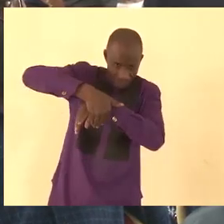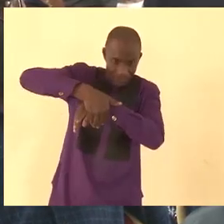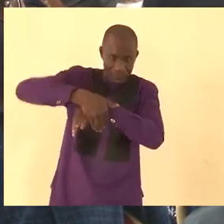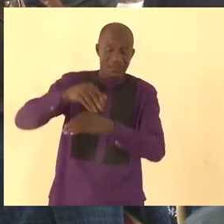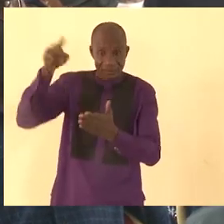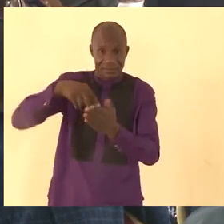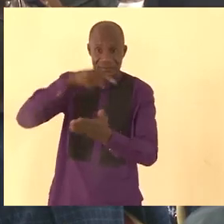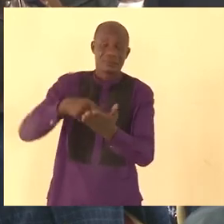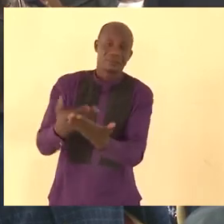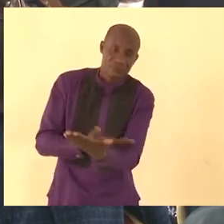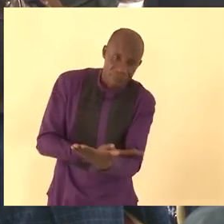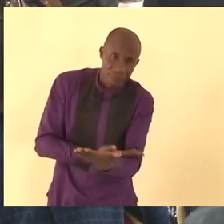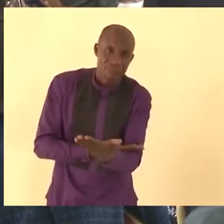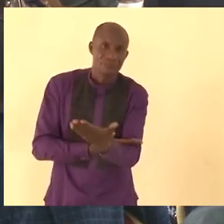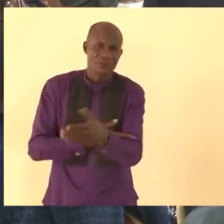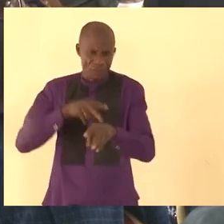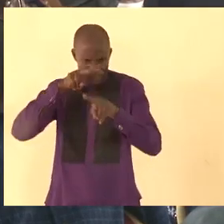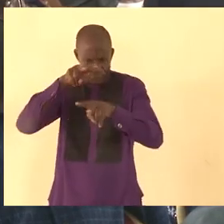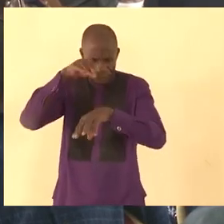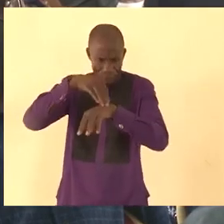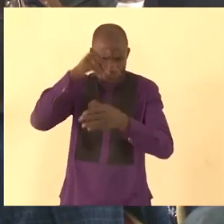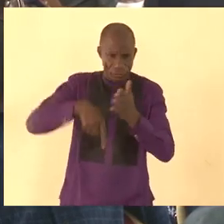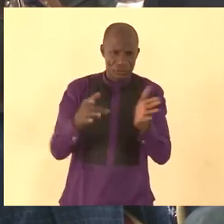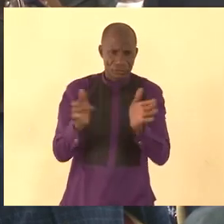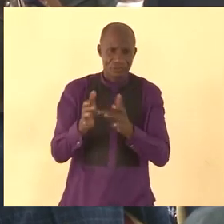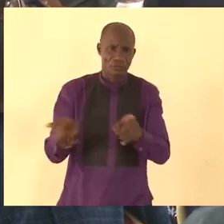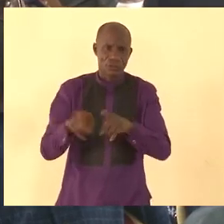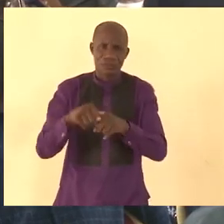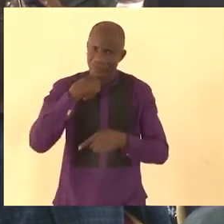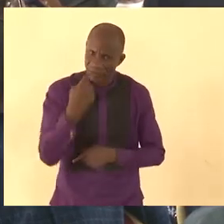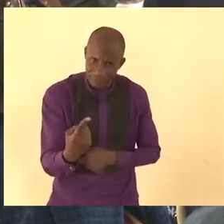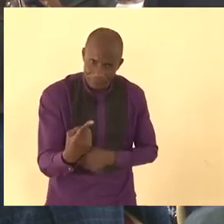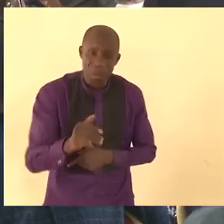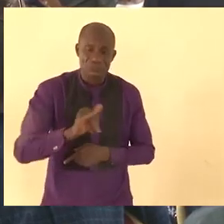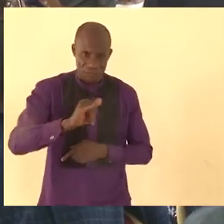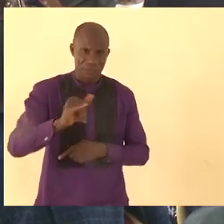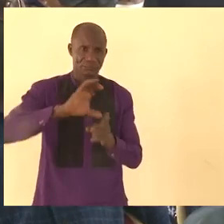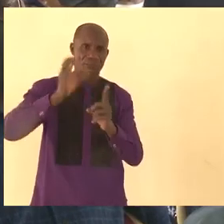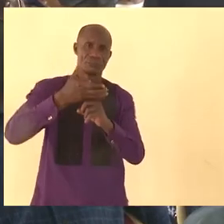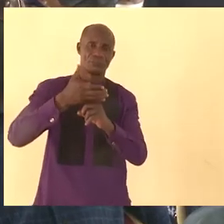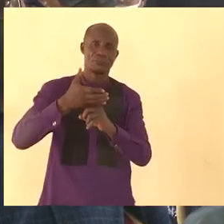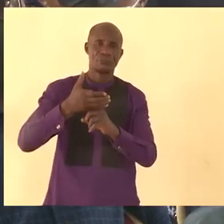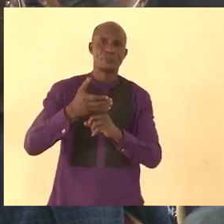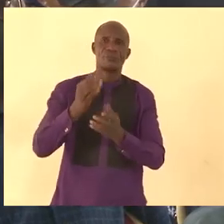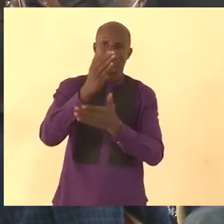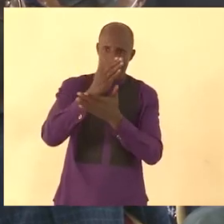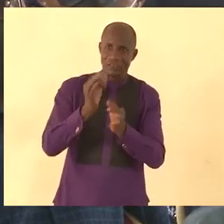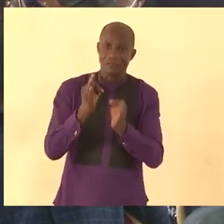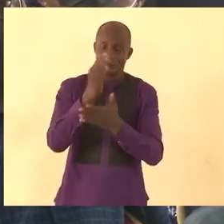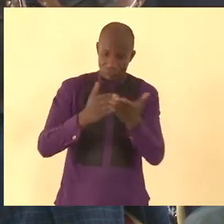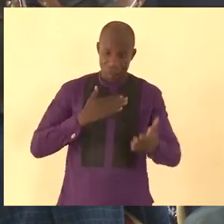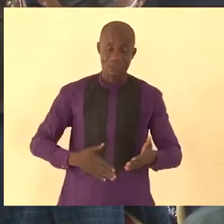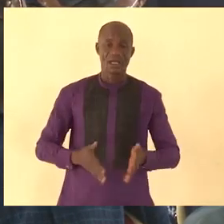morning. And then I also looked at what Jesus also said in a similar circumstances. That if somebody asks